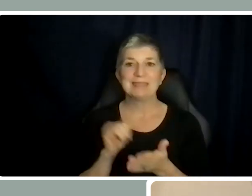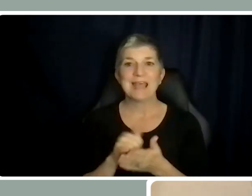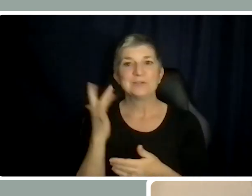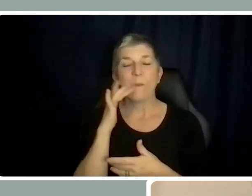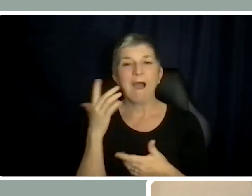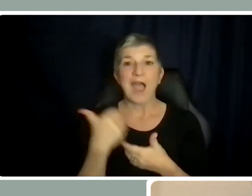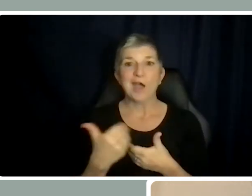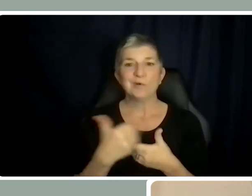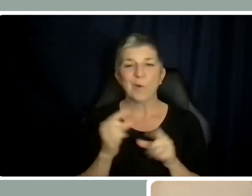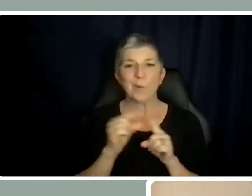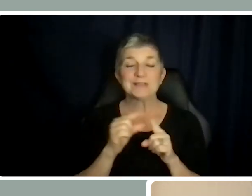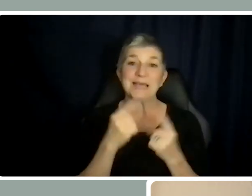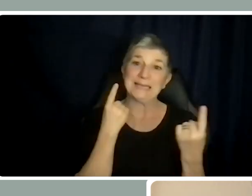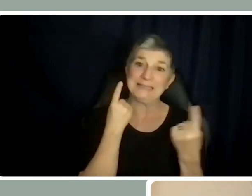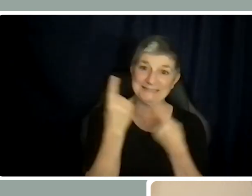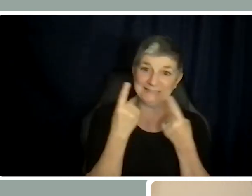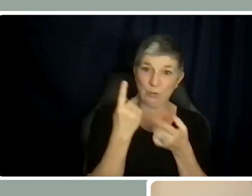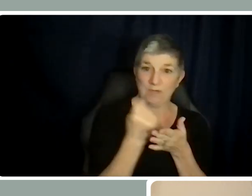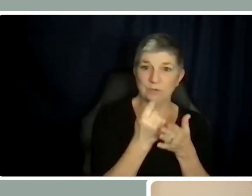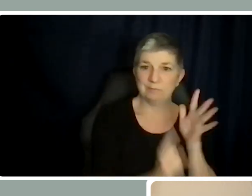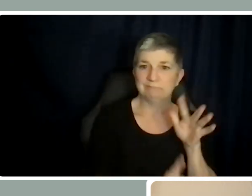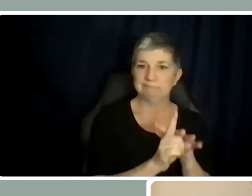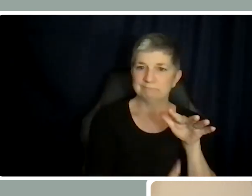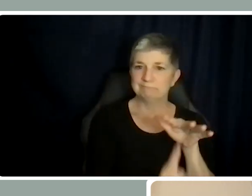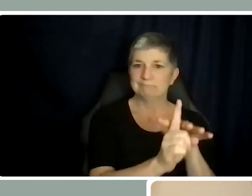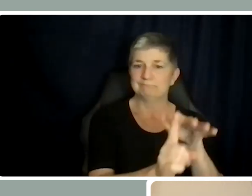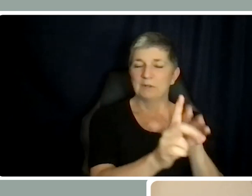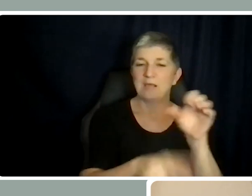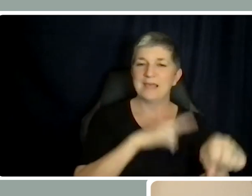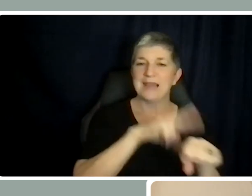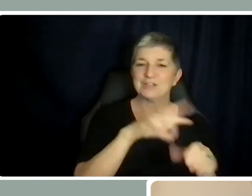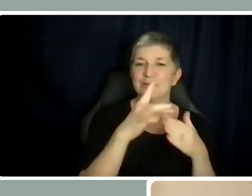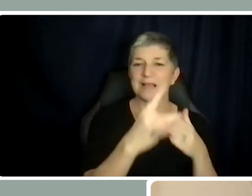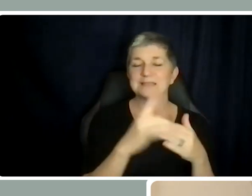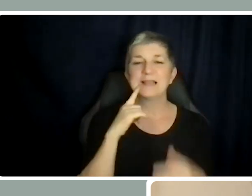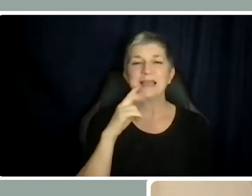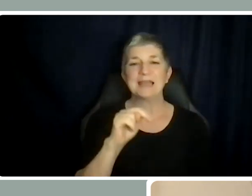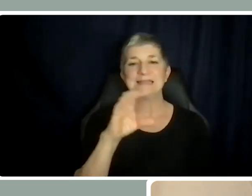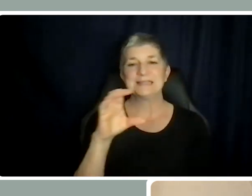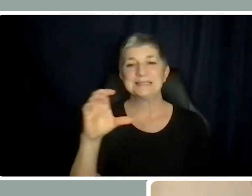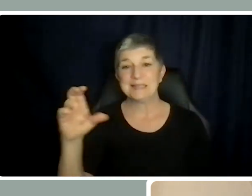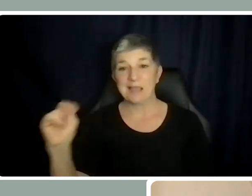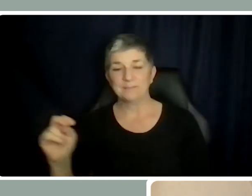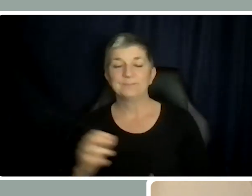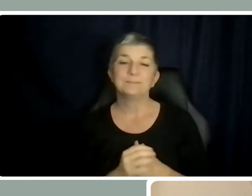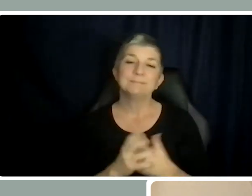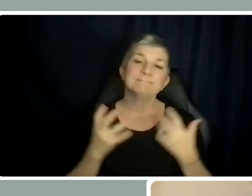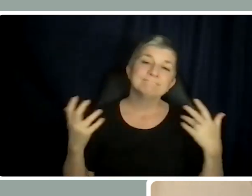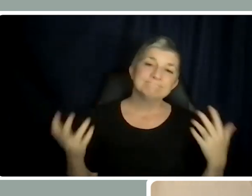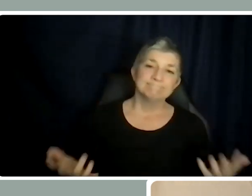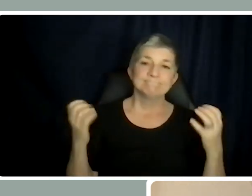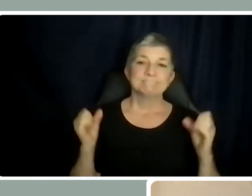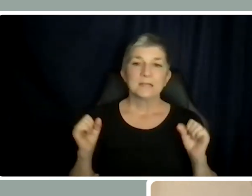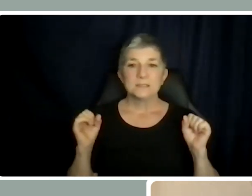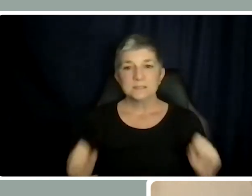like considering treatment, come up in the national guidelines like NCCN. So, what